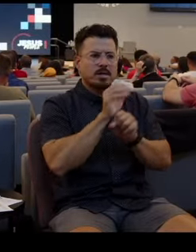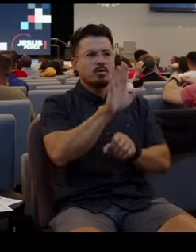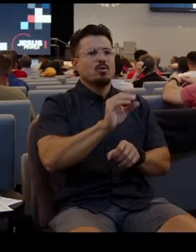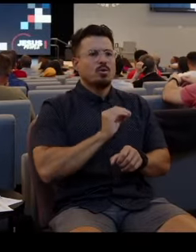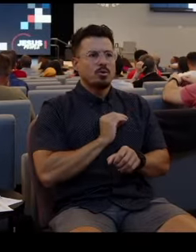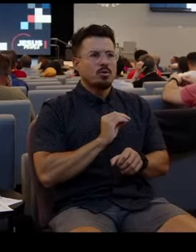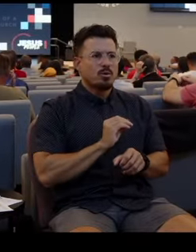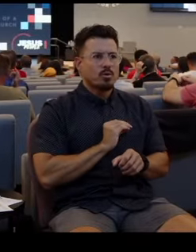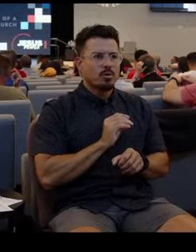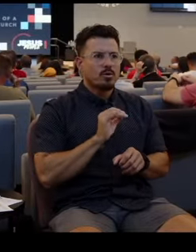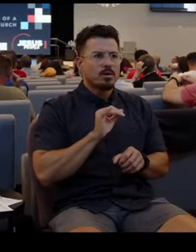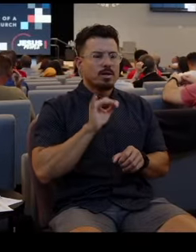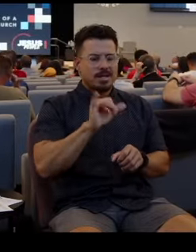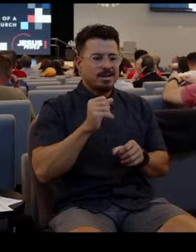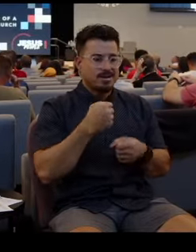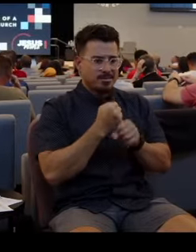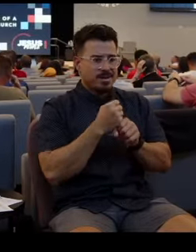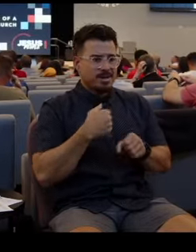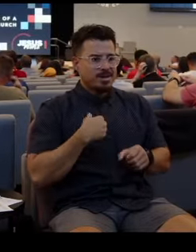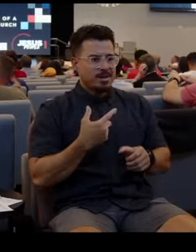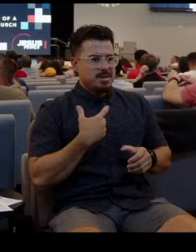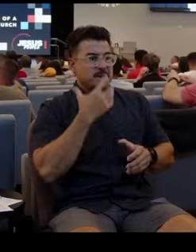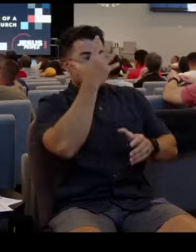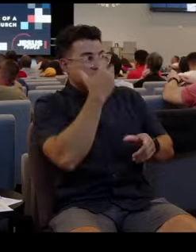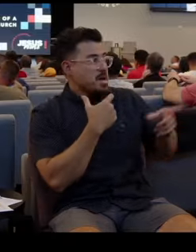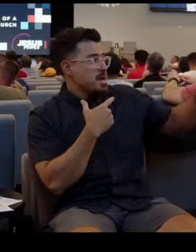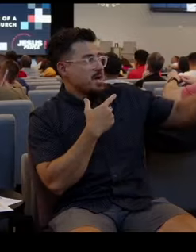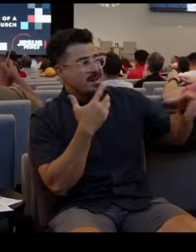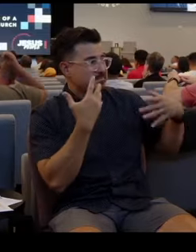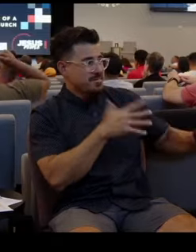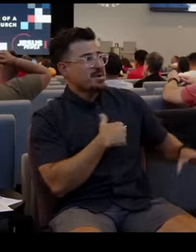And did that drive me away and send me? No, I'm still here.